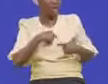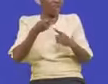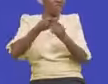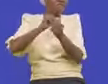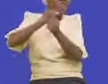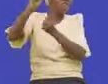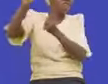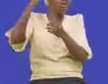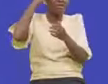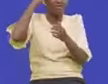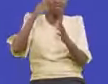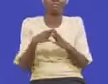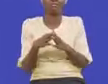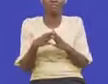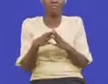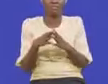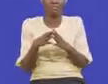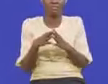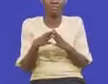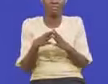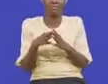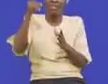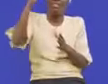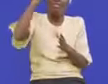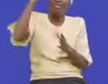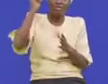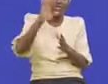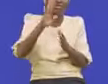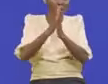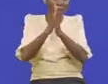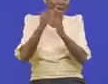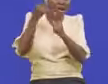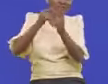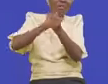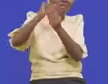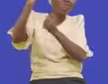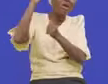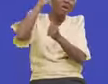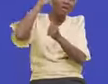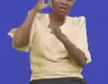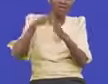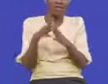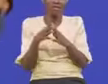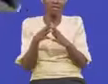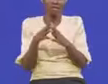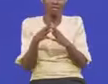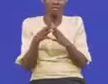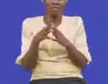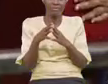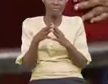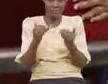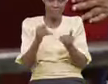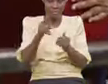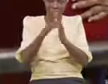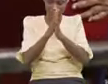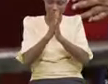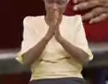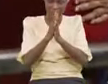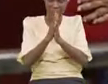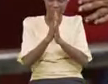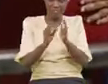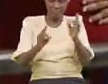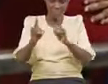benadi. Yebo nouveau magano anyo. Yele kwasi redia. Oh. Donc beda. Bloba apoto mokho